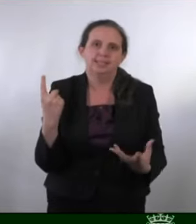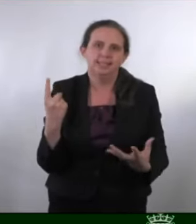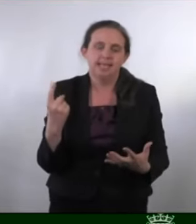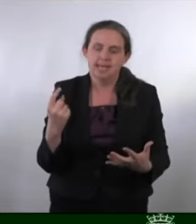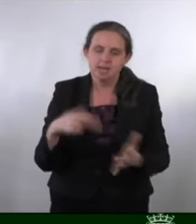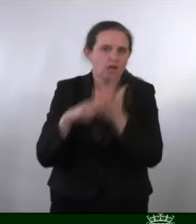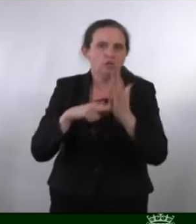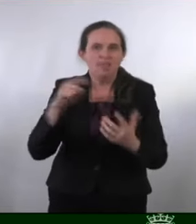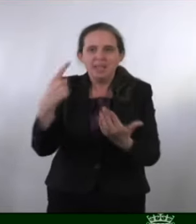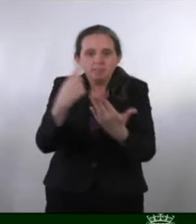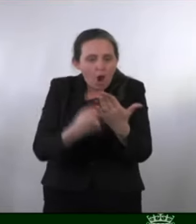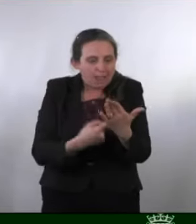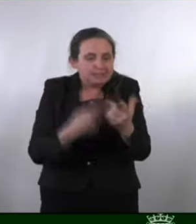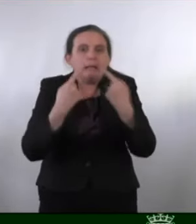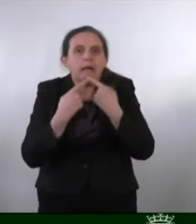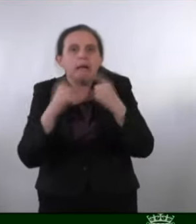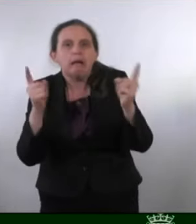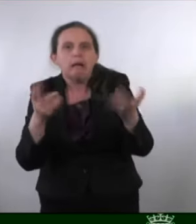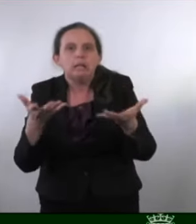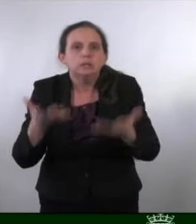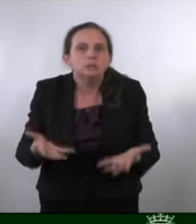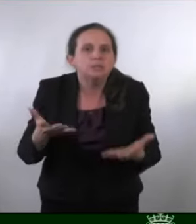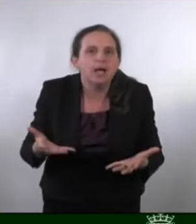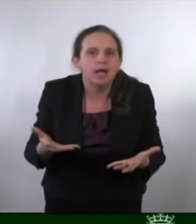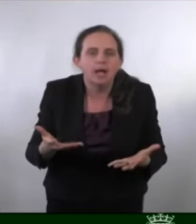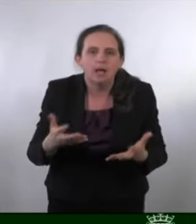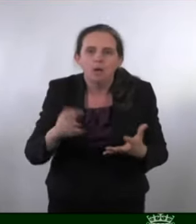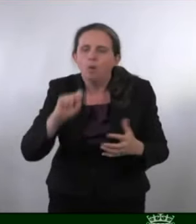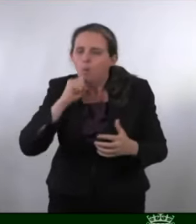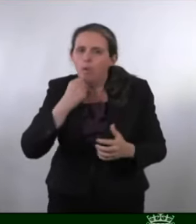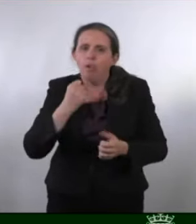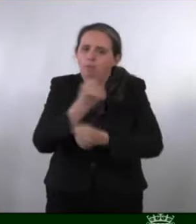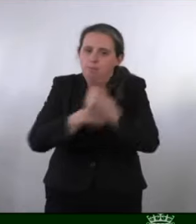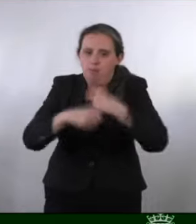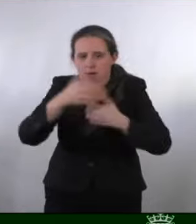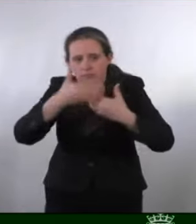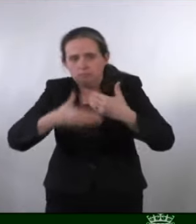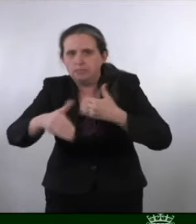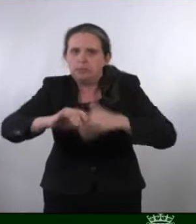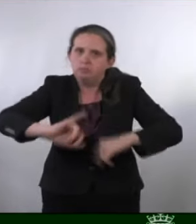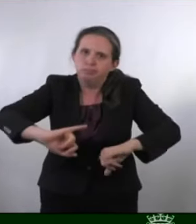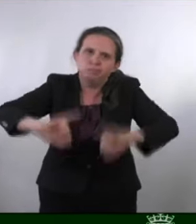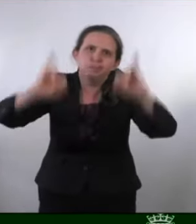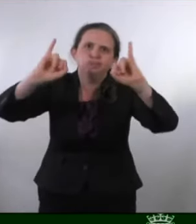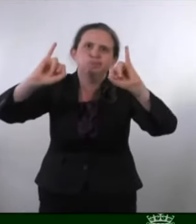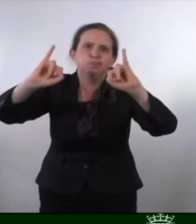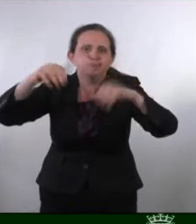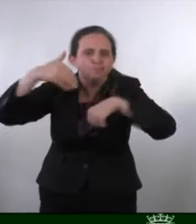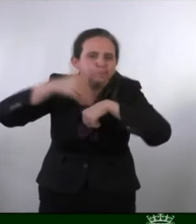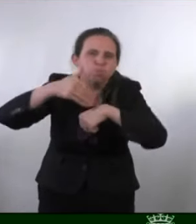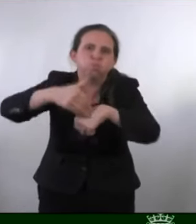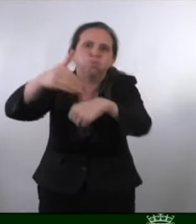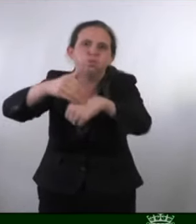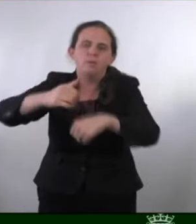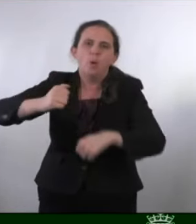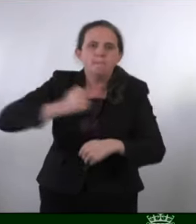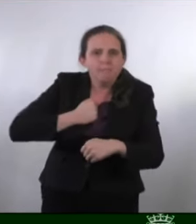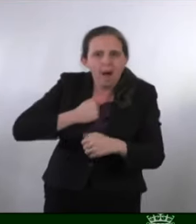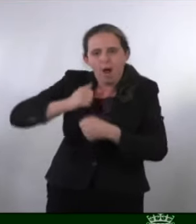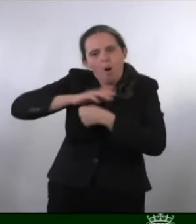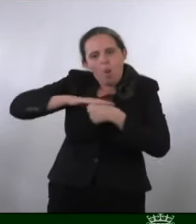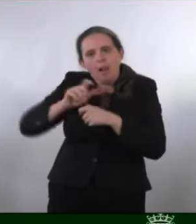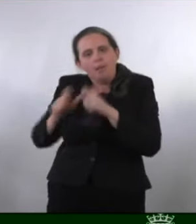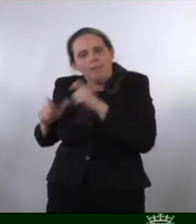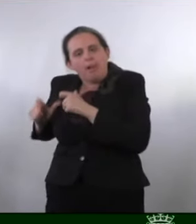today will end up with critical and perhaps tragic results for my constituents and for our country.